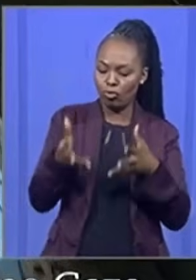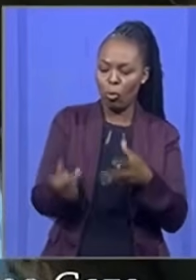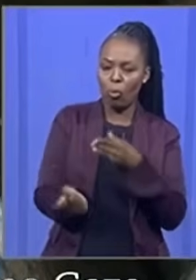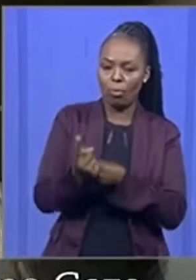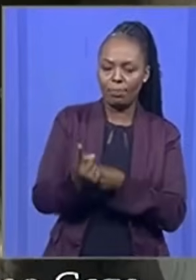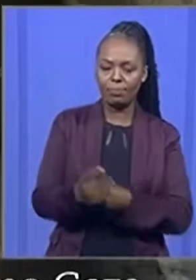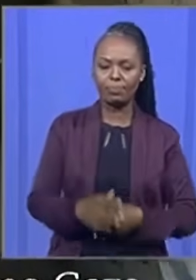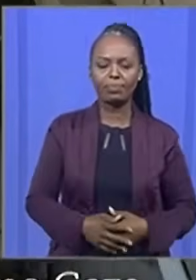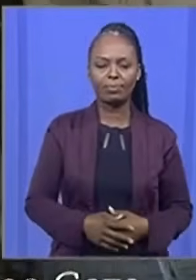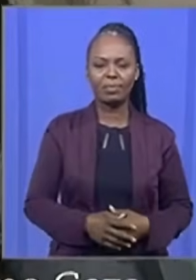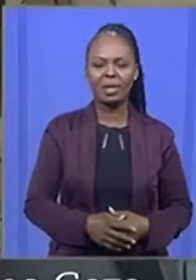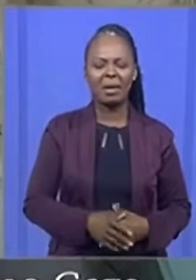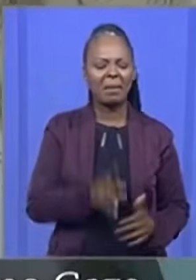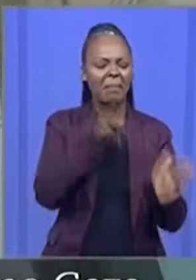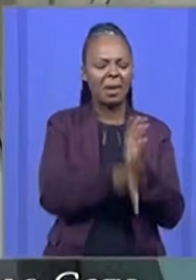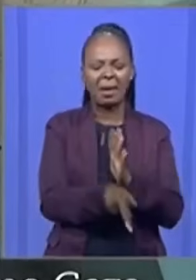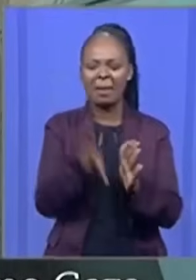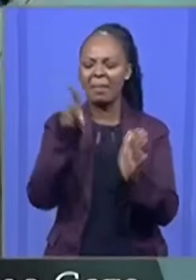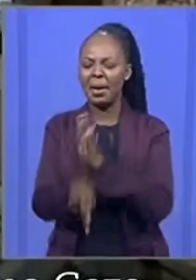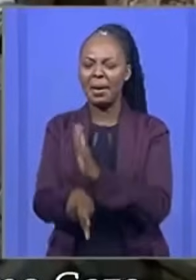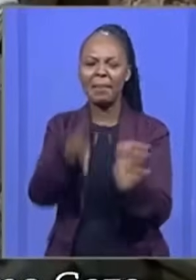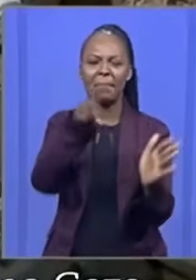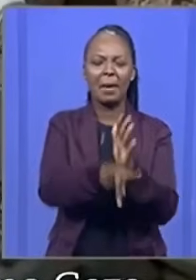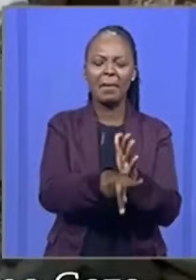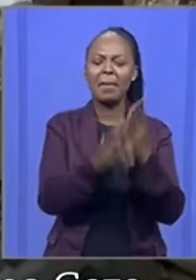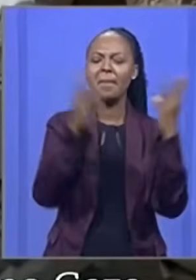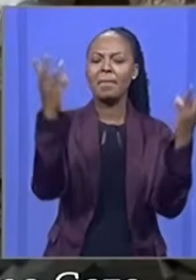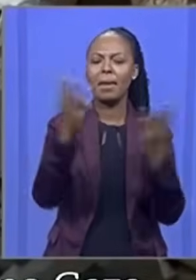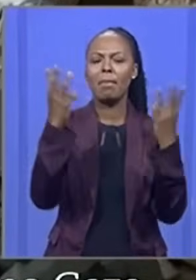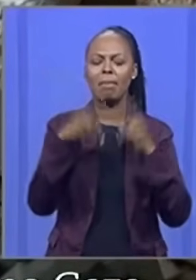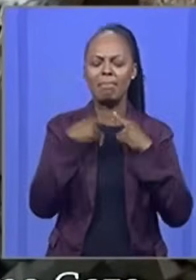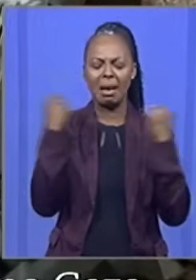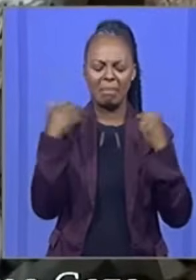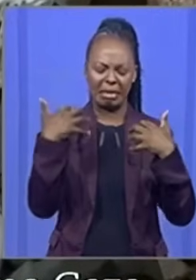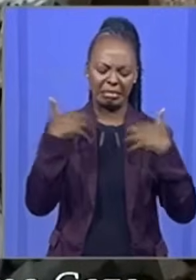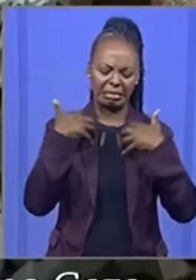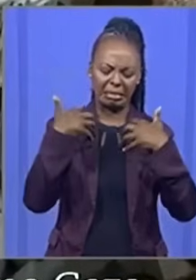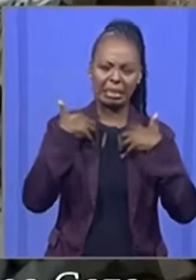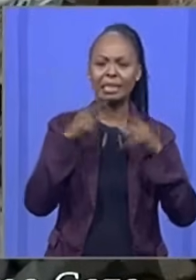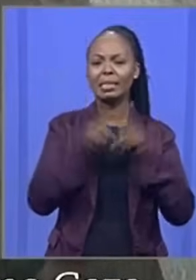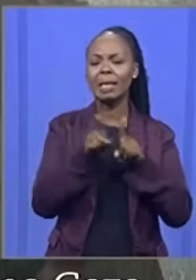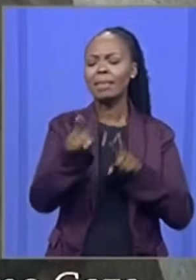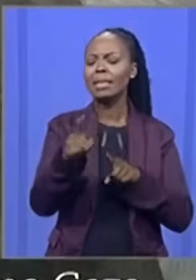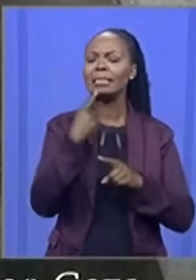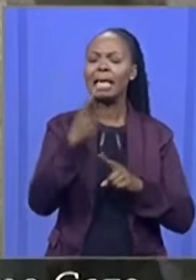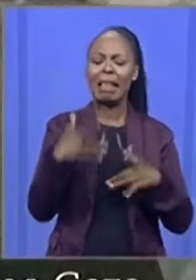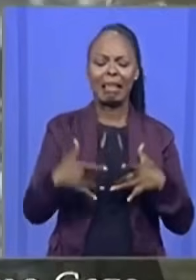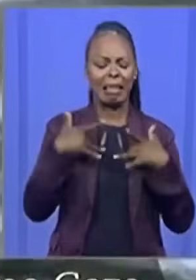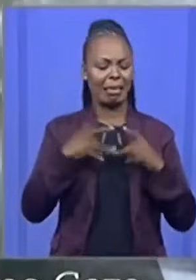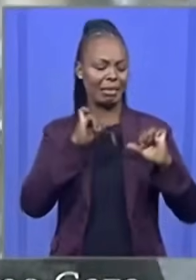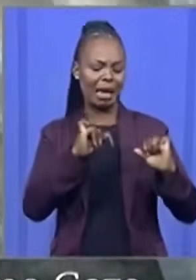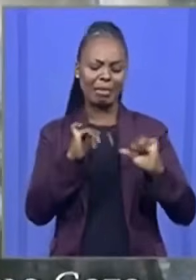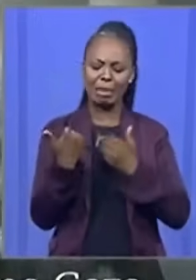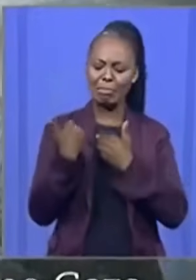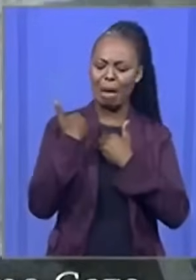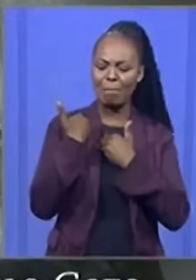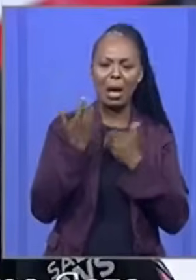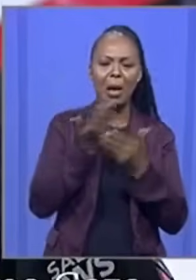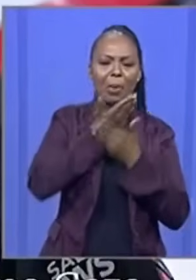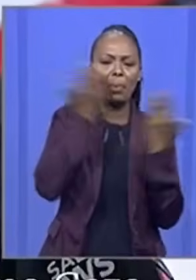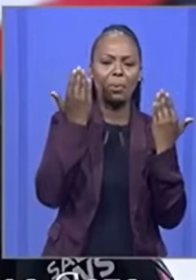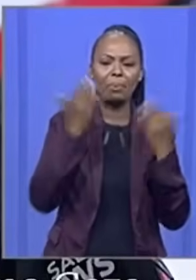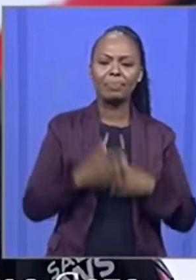ha batho e bile ntho e hlobaetsa moifo ona wa baruti le ho beha polokeho ya bona kotsing. They said, we want to have